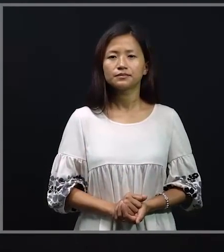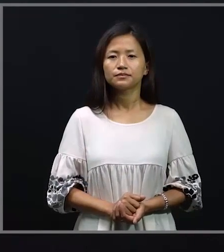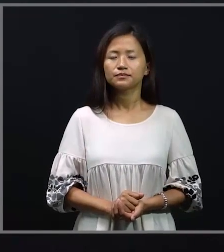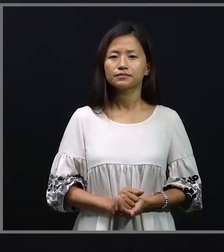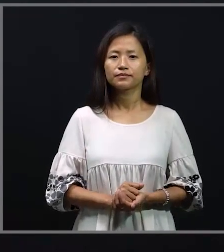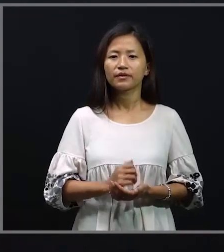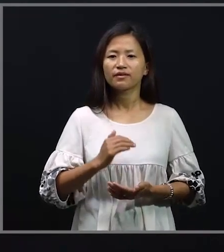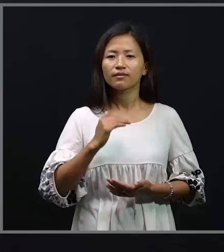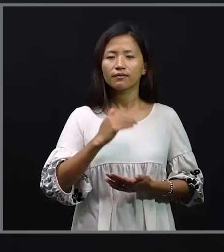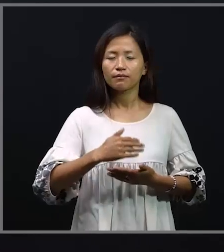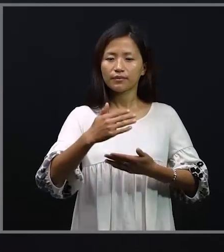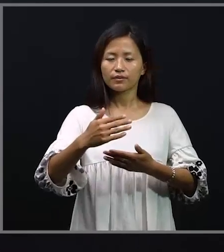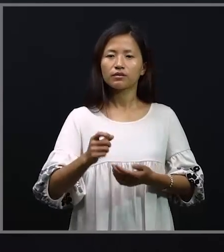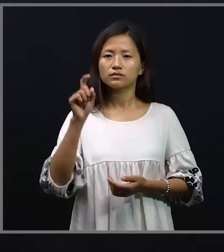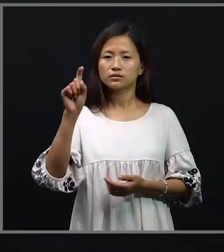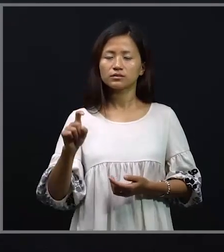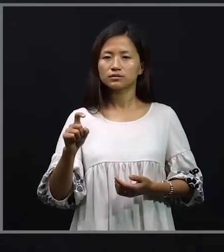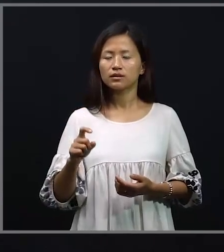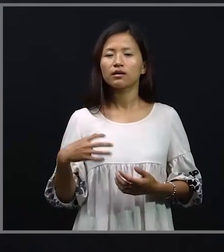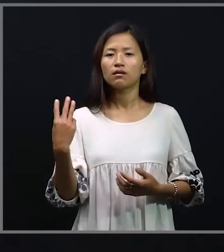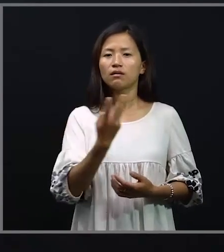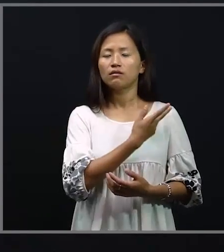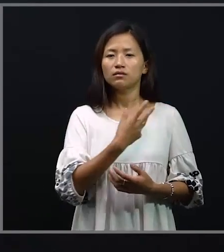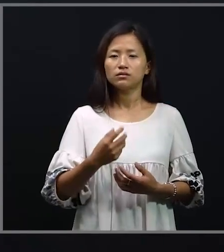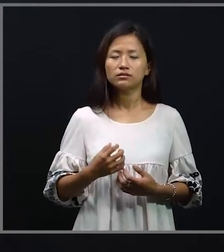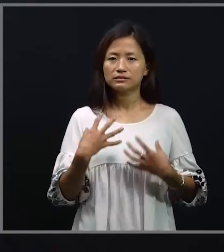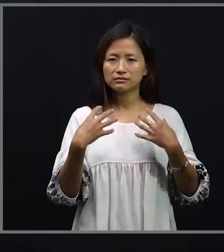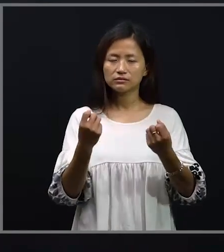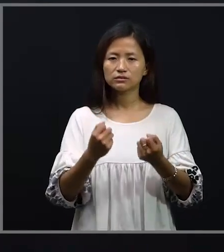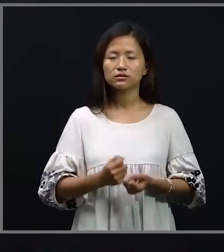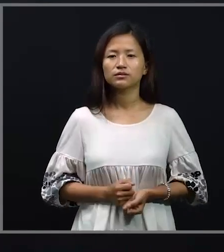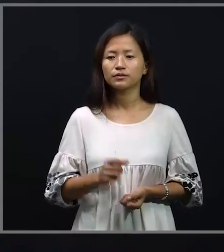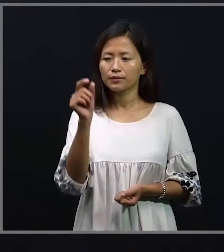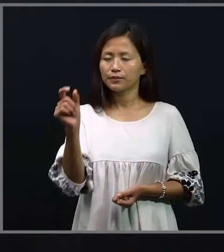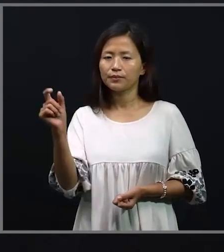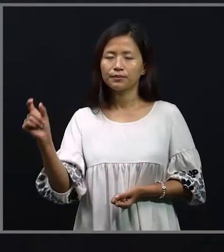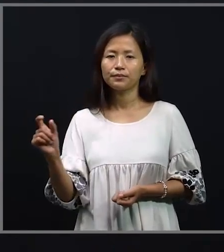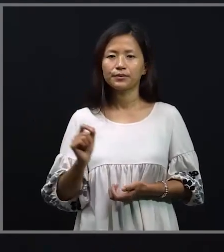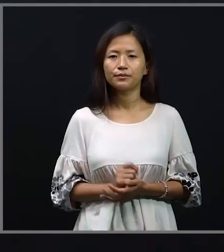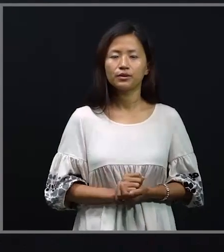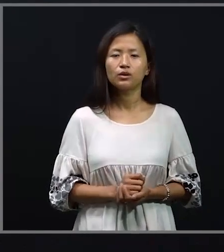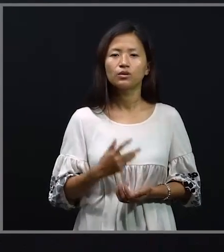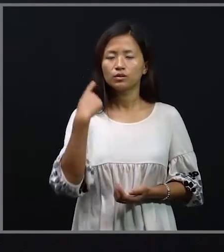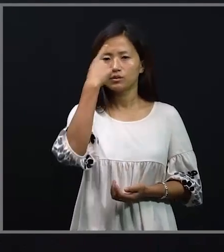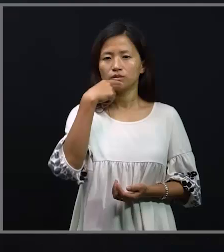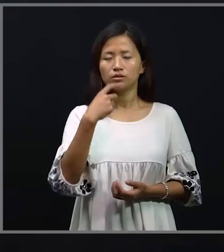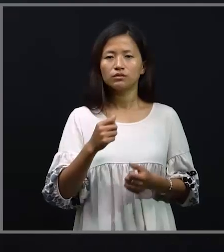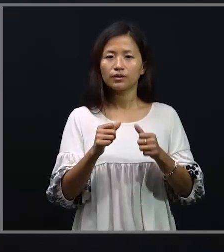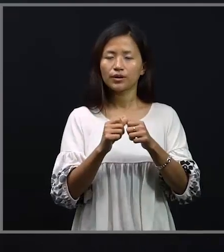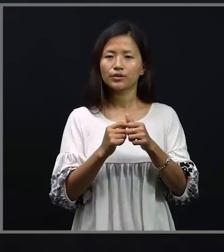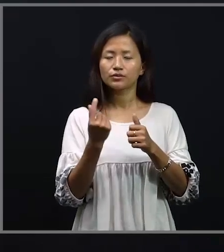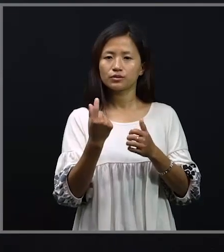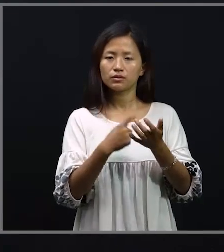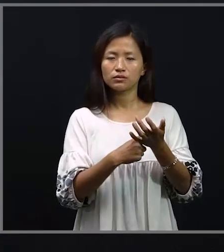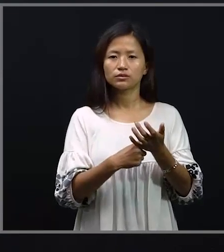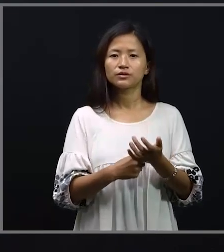depending on the needs or desires of the people, which is to be of authoritative in nature.